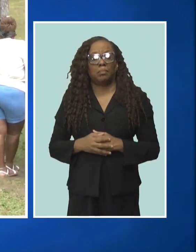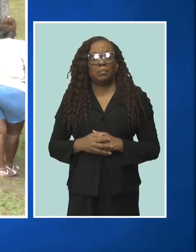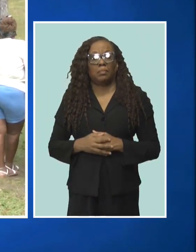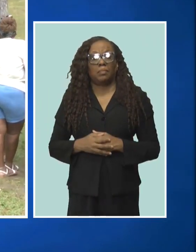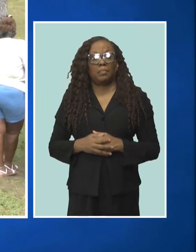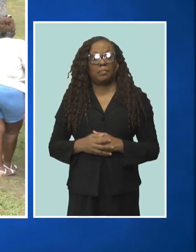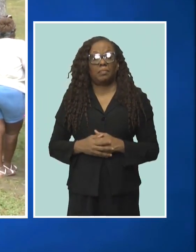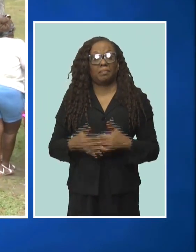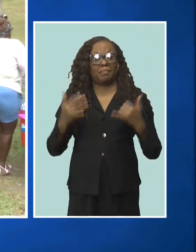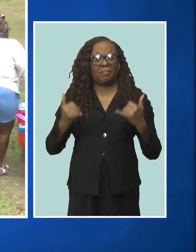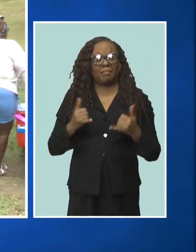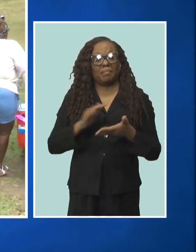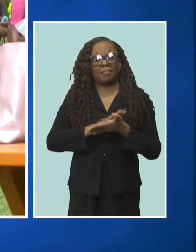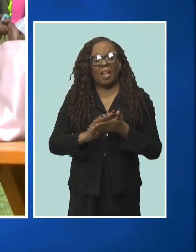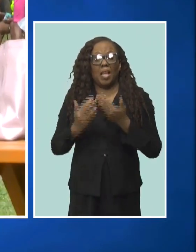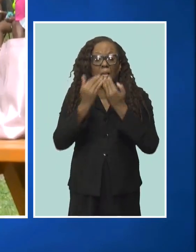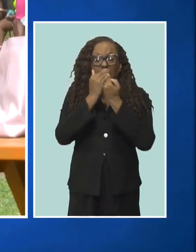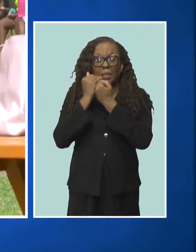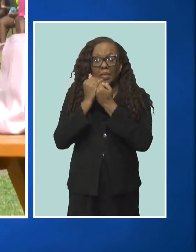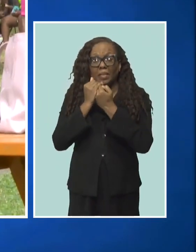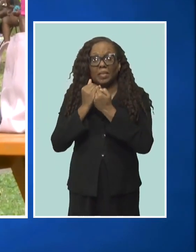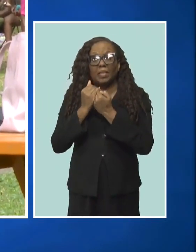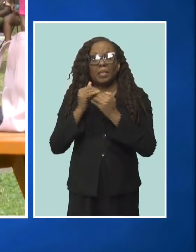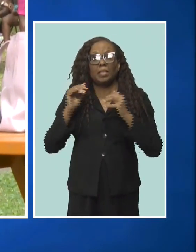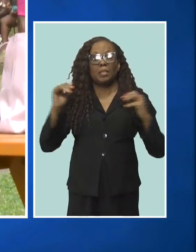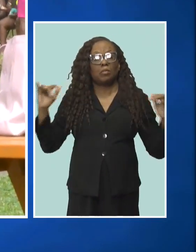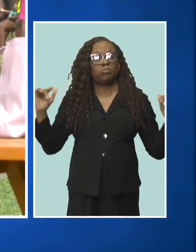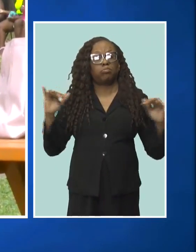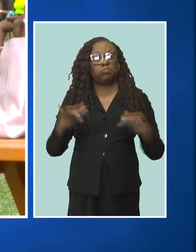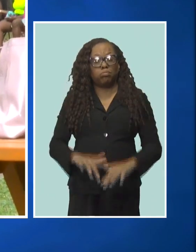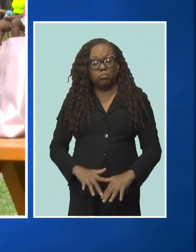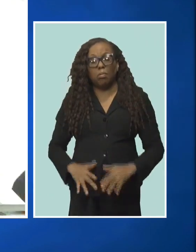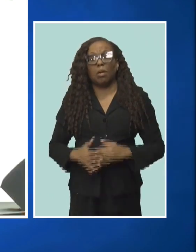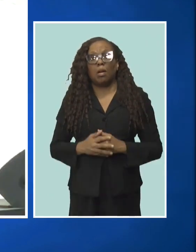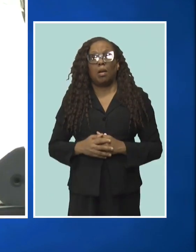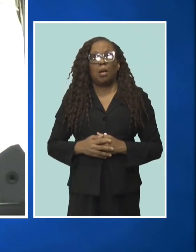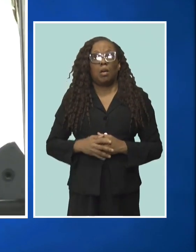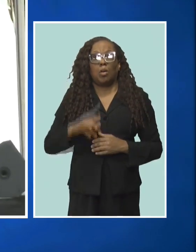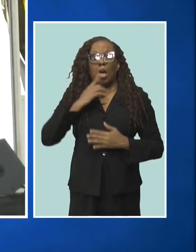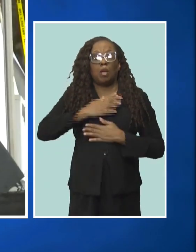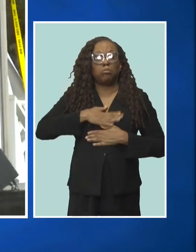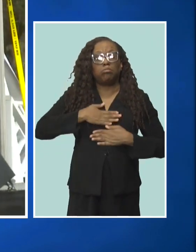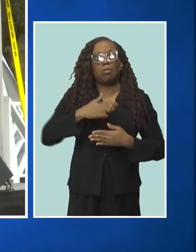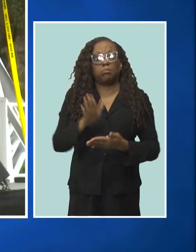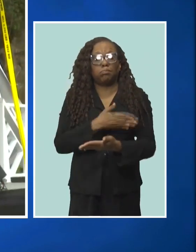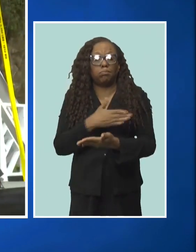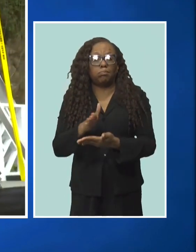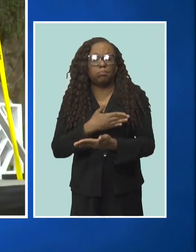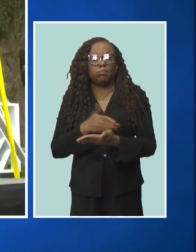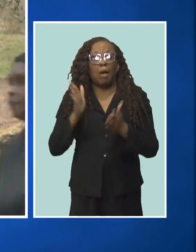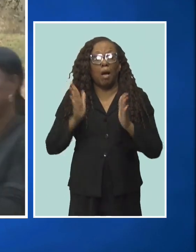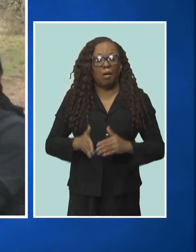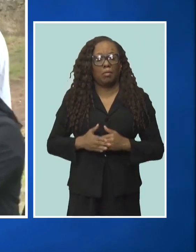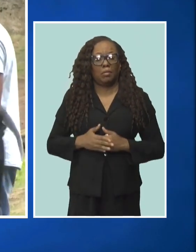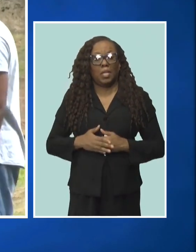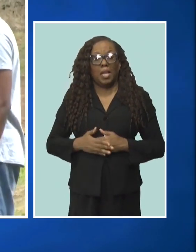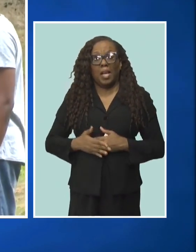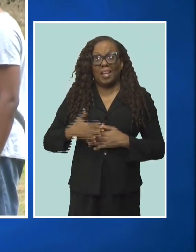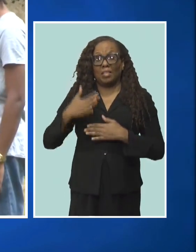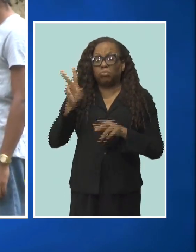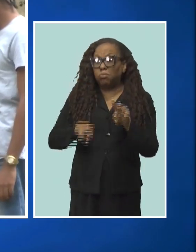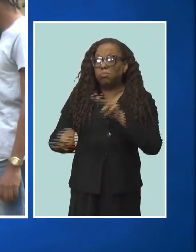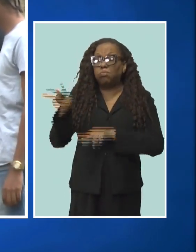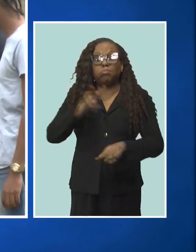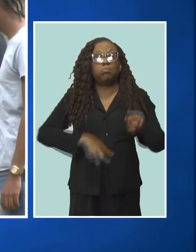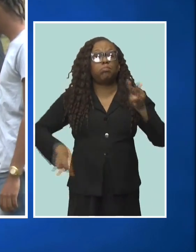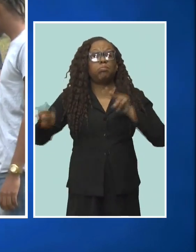picnic baskets, the crowd at Farley Hill got moving to hits performed by prominent entertainers. Enjoying the sights and scenes